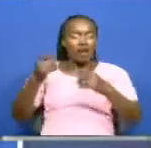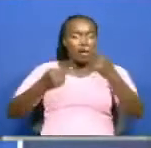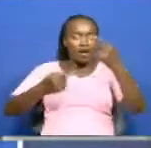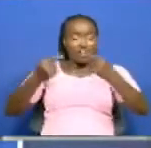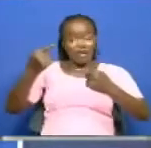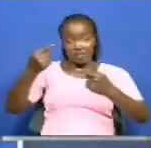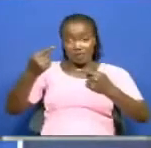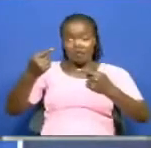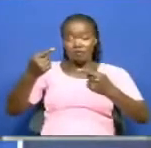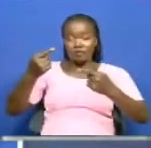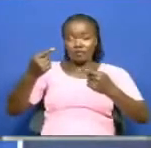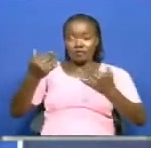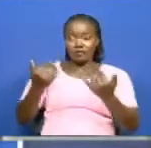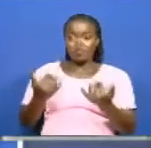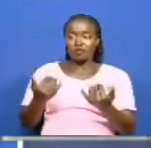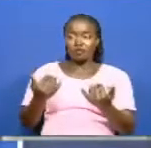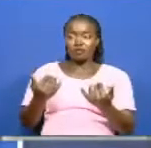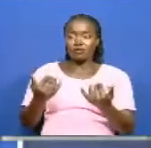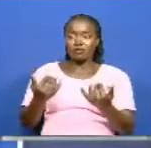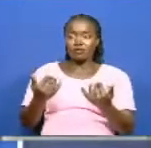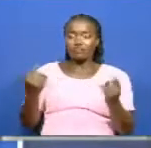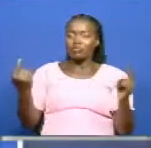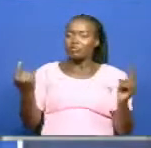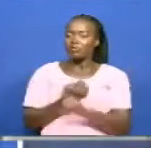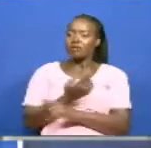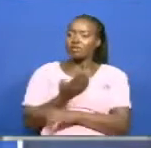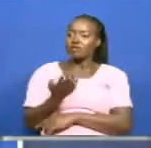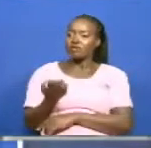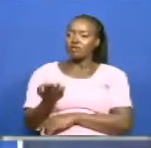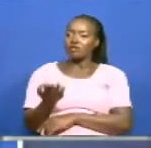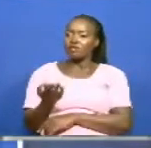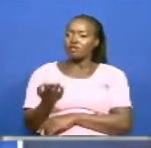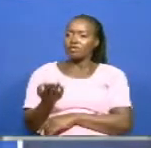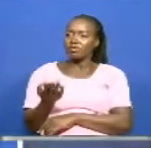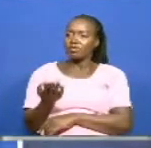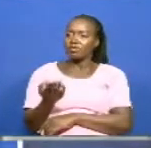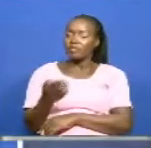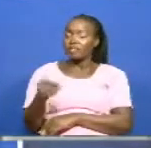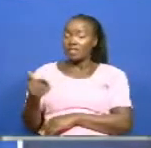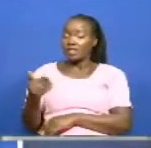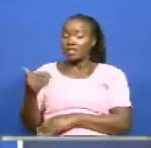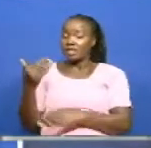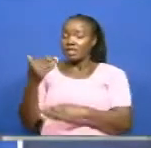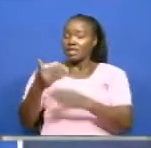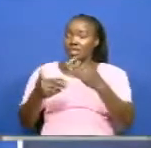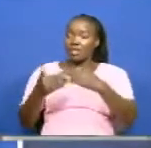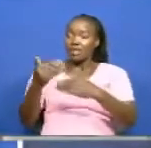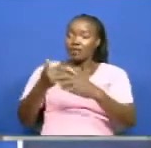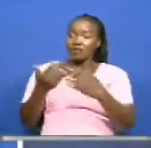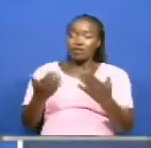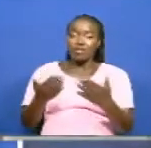na pale mwanzo na sahihi, tuko na tofauti kubwa kwa sababu kuna mwenye ambaye amejenga nyumba ya blocks na